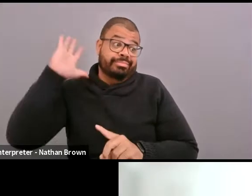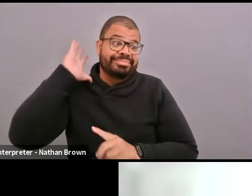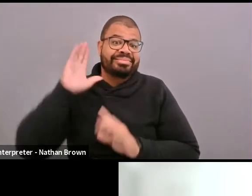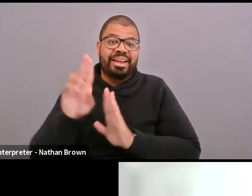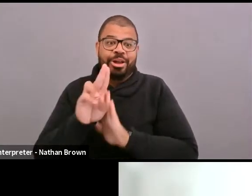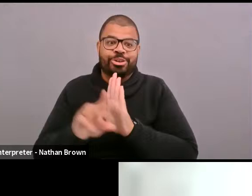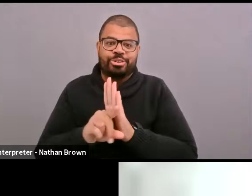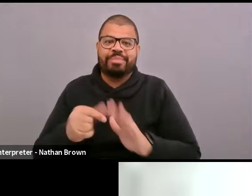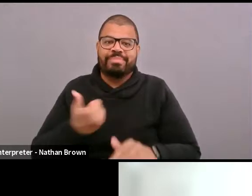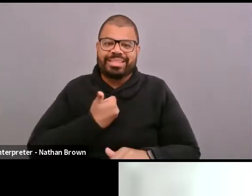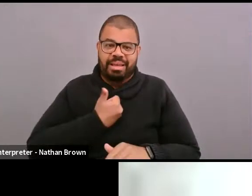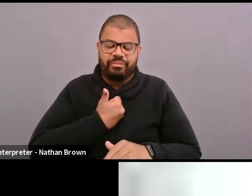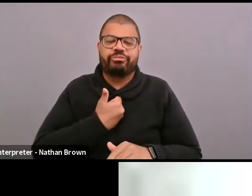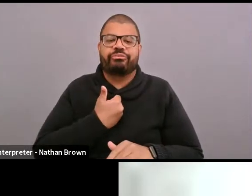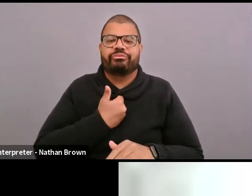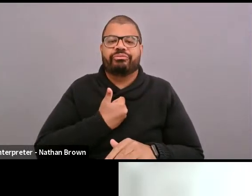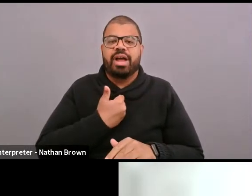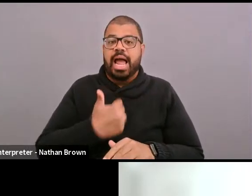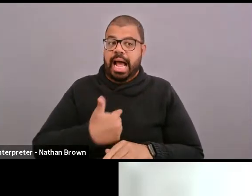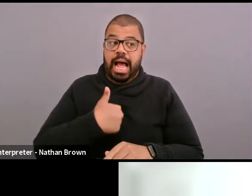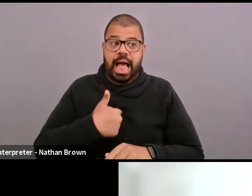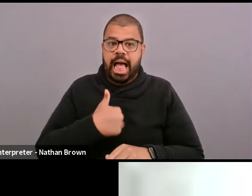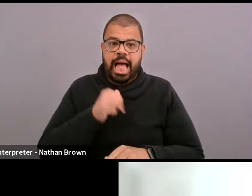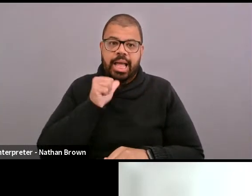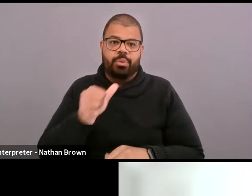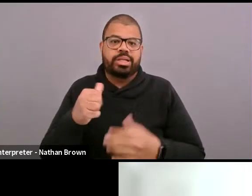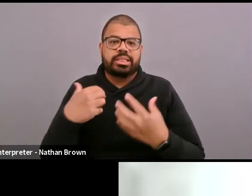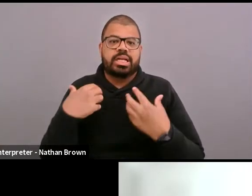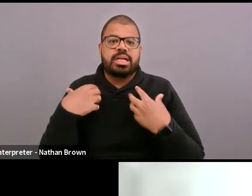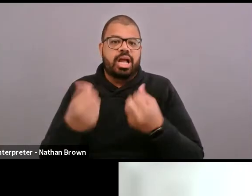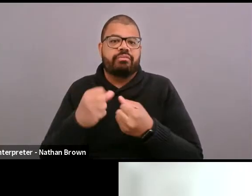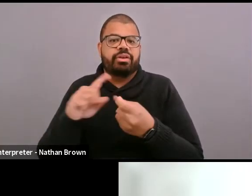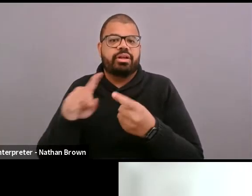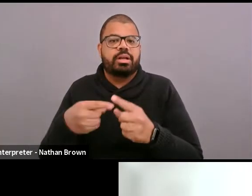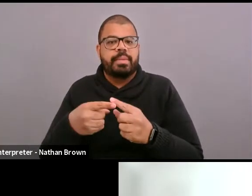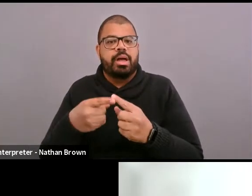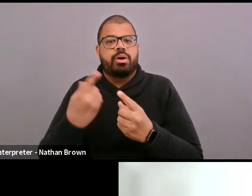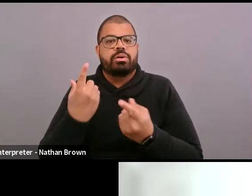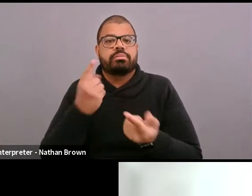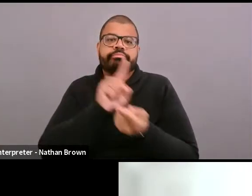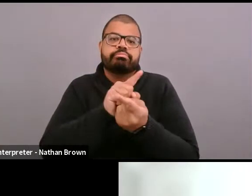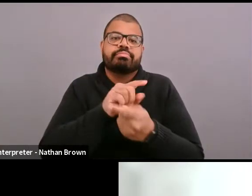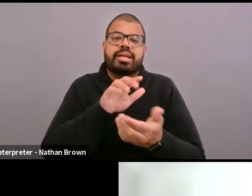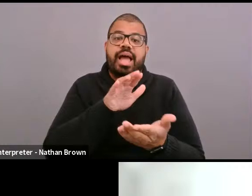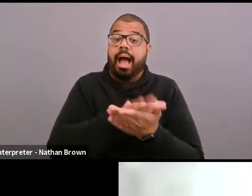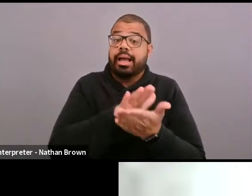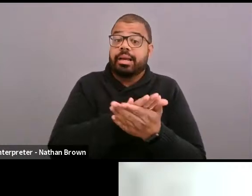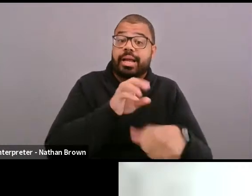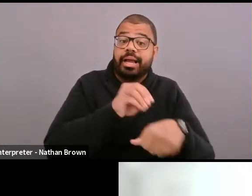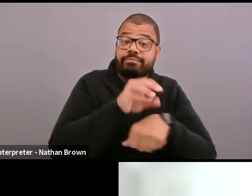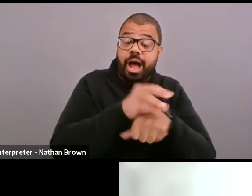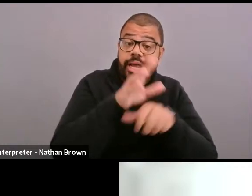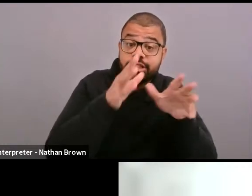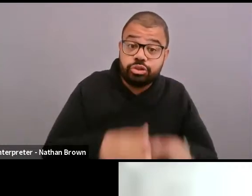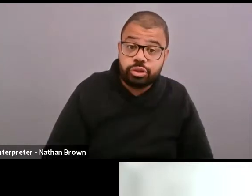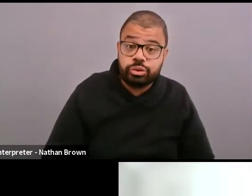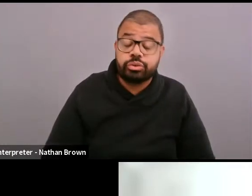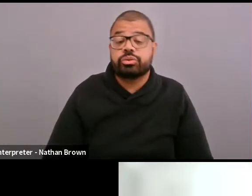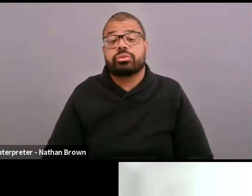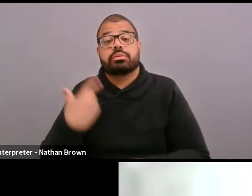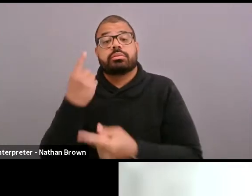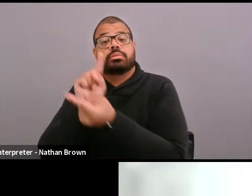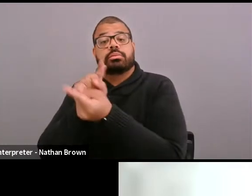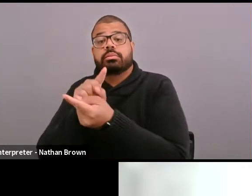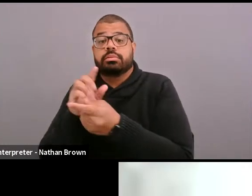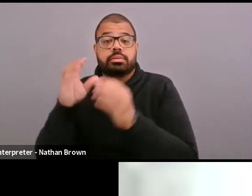how I wasn't confident in approaching my academic advisor. I wasn't confident in approaching a